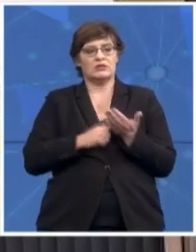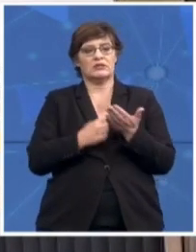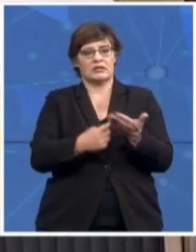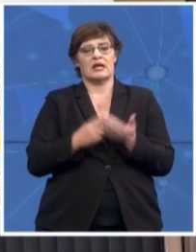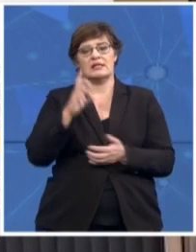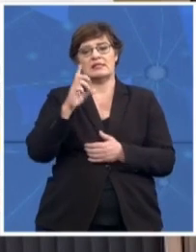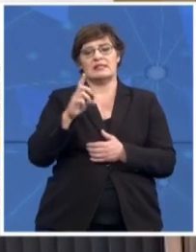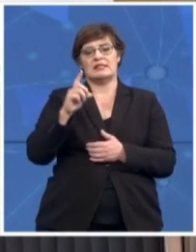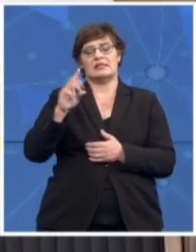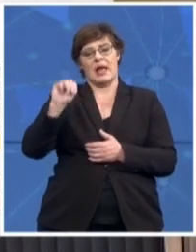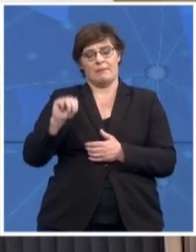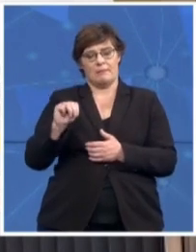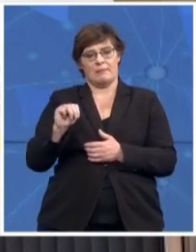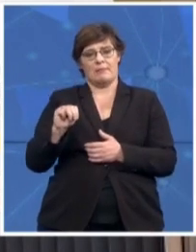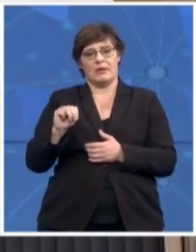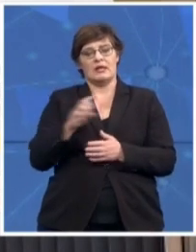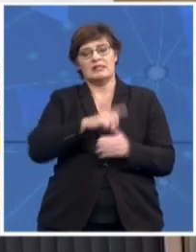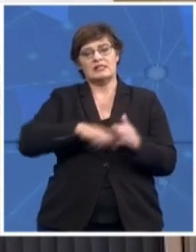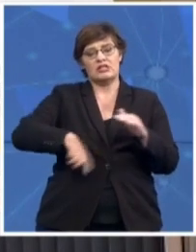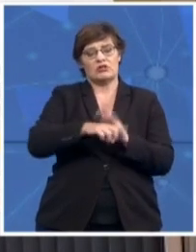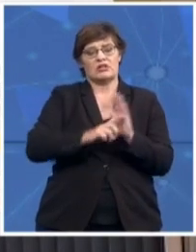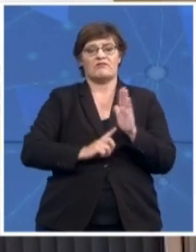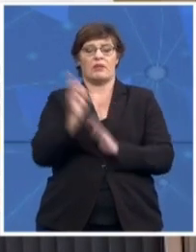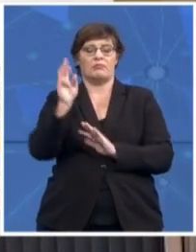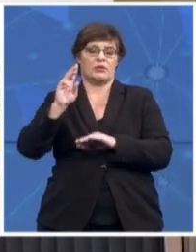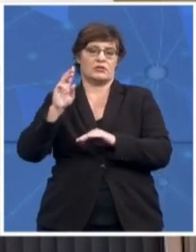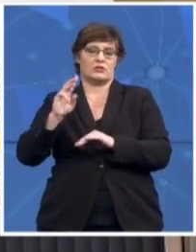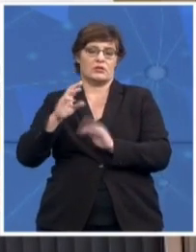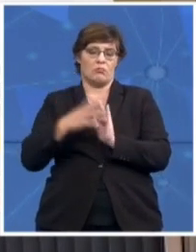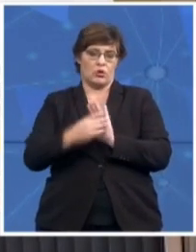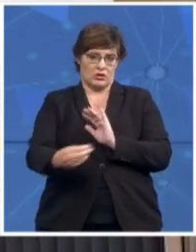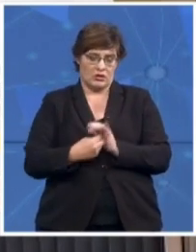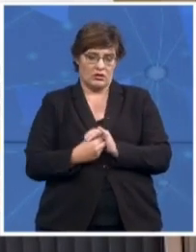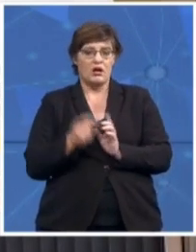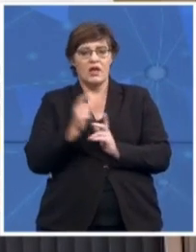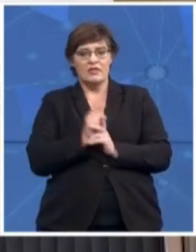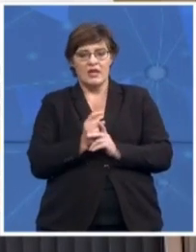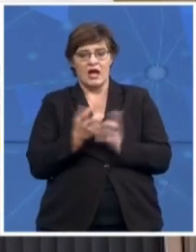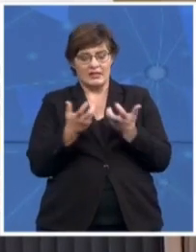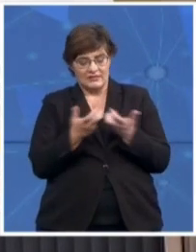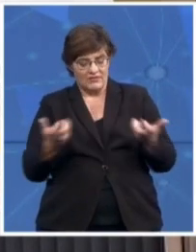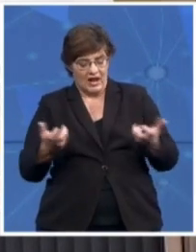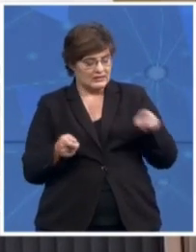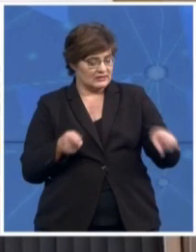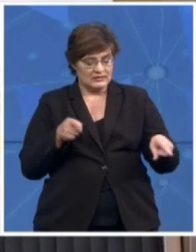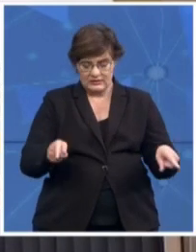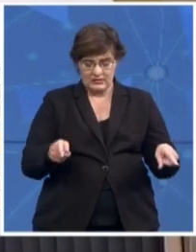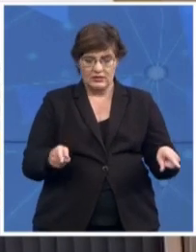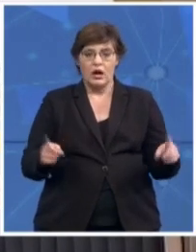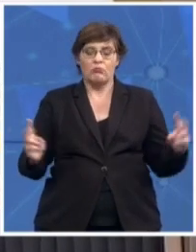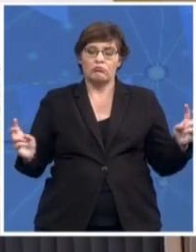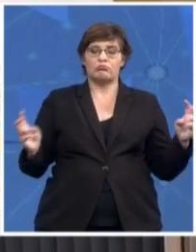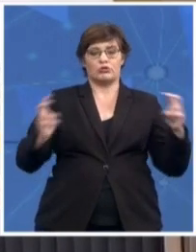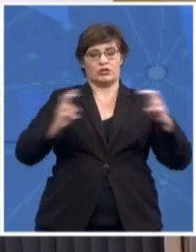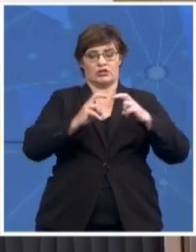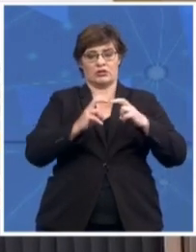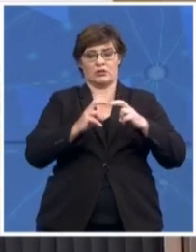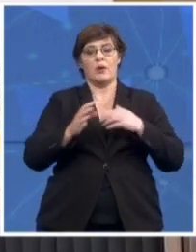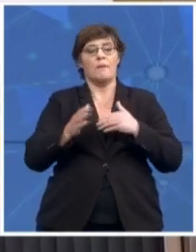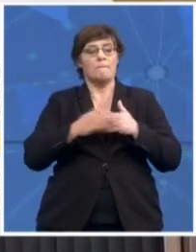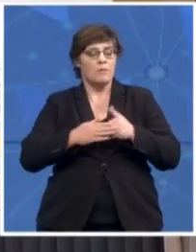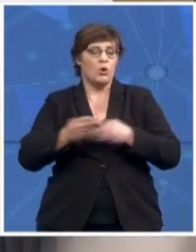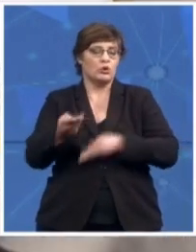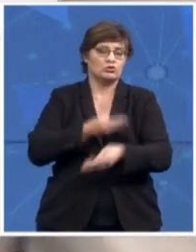how they can try and bridge the divide, bring these 2 provinces together to bring more trade, to bring more industry